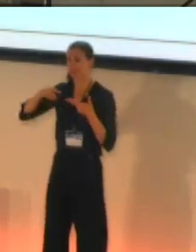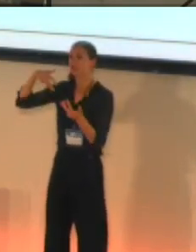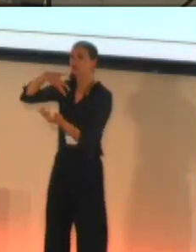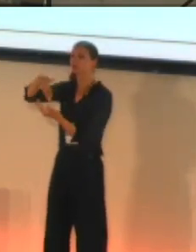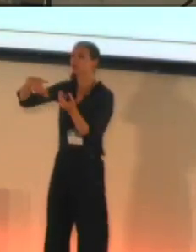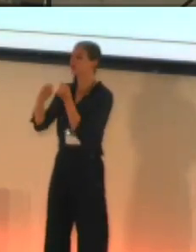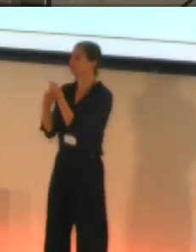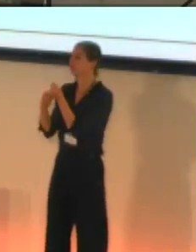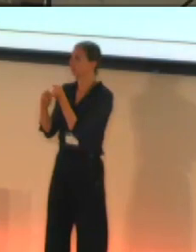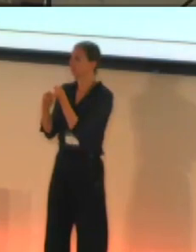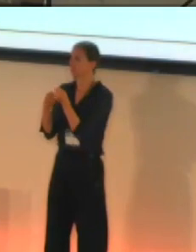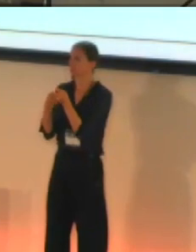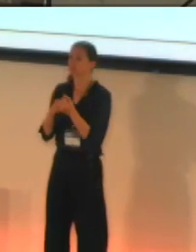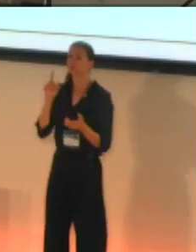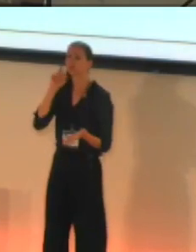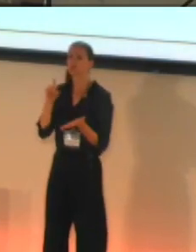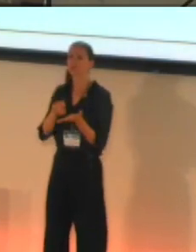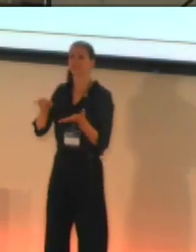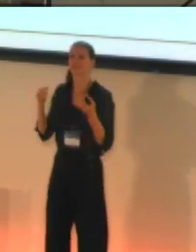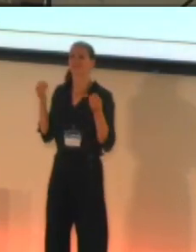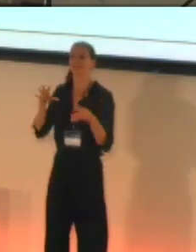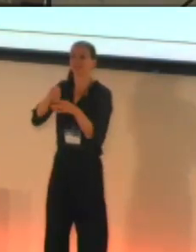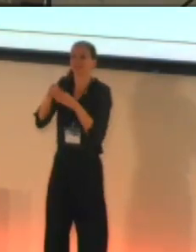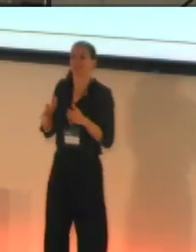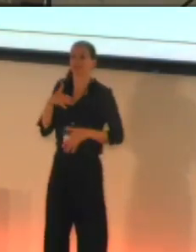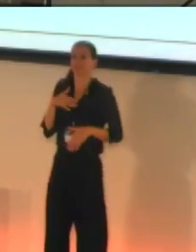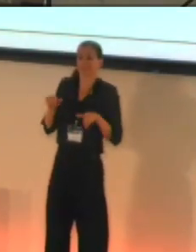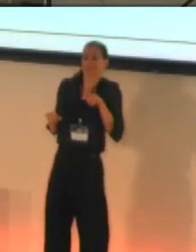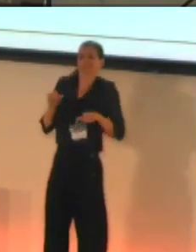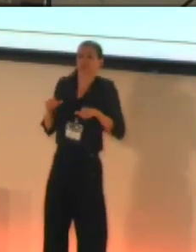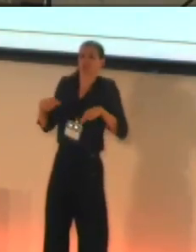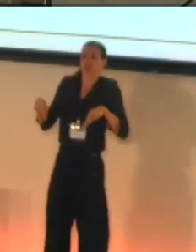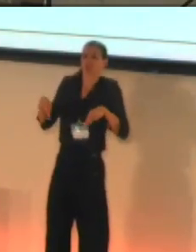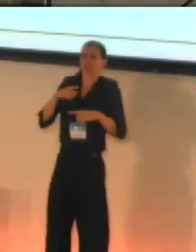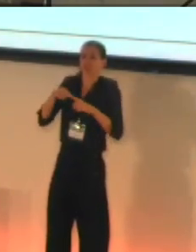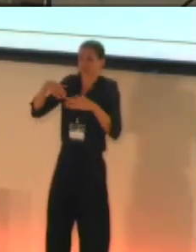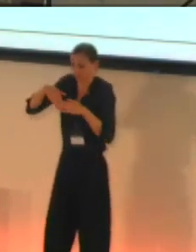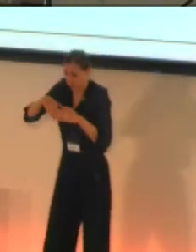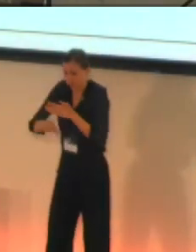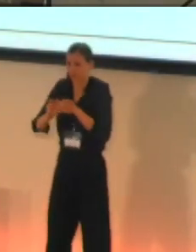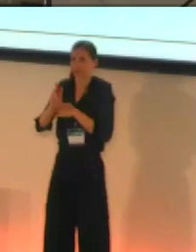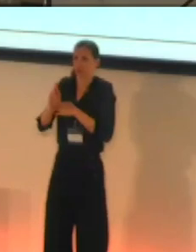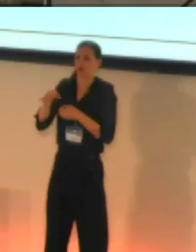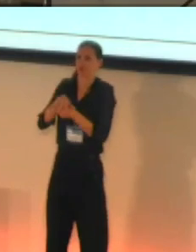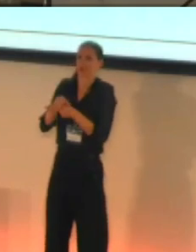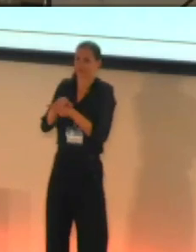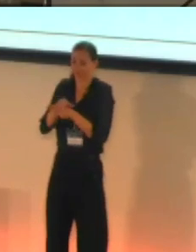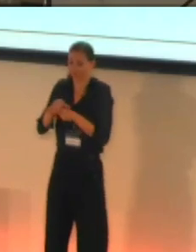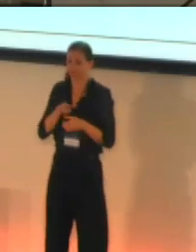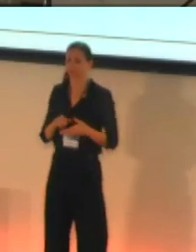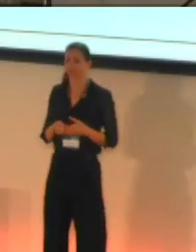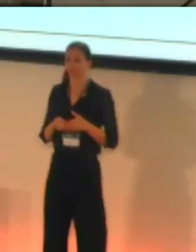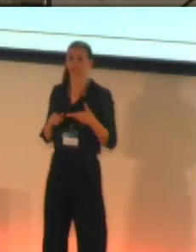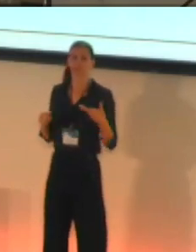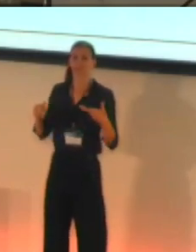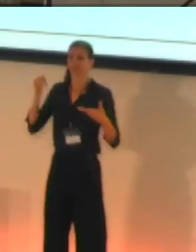VR. We found that a lot of our participants were pretty nervous when entering the virtual reality space about actually using it, especially if they were